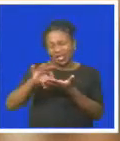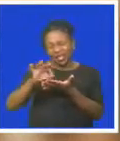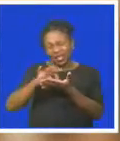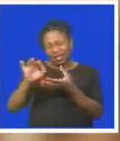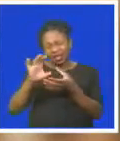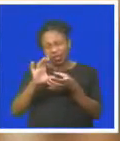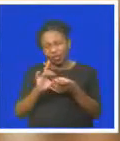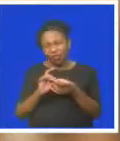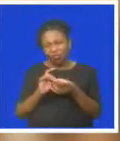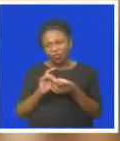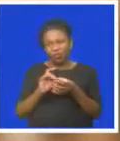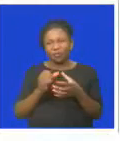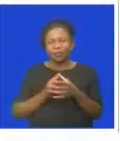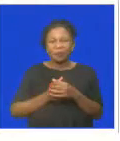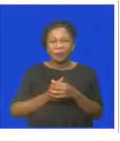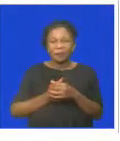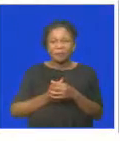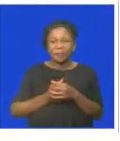home.